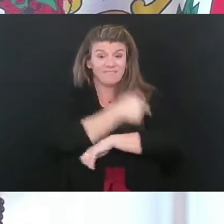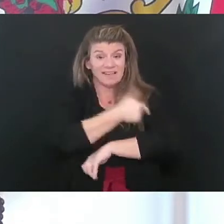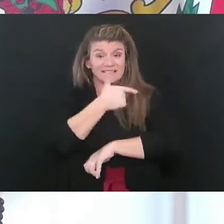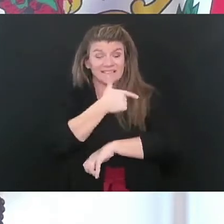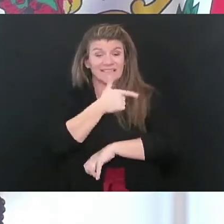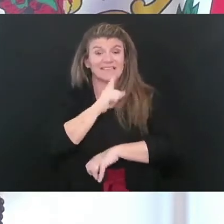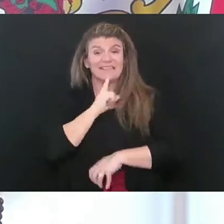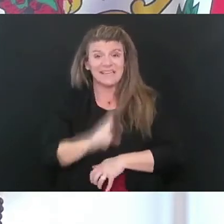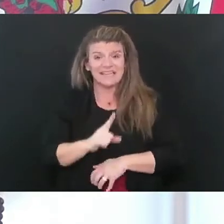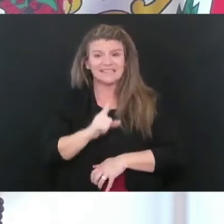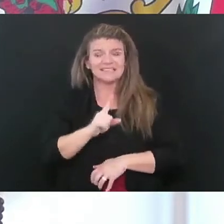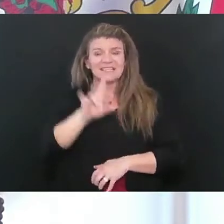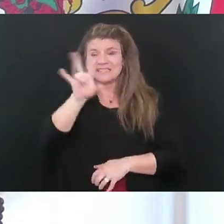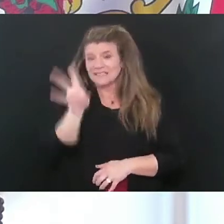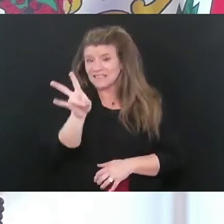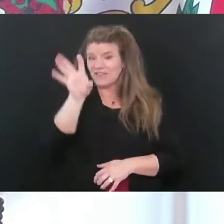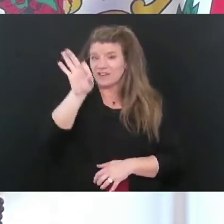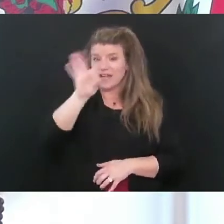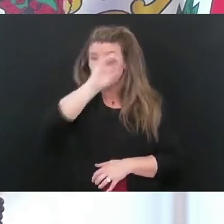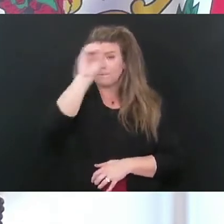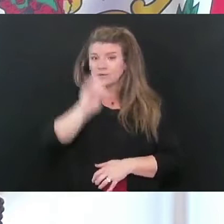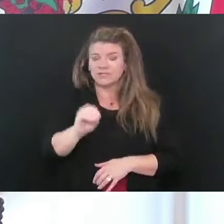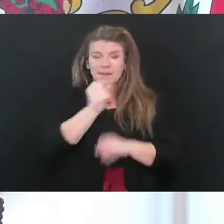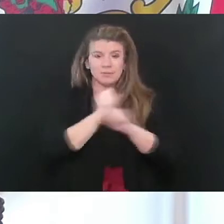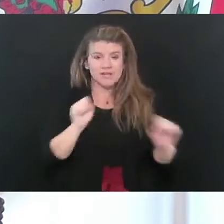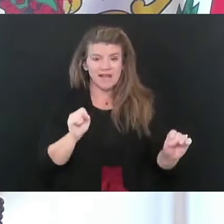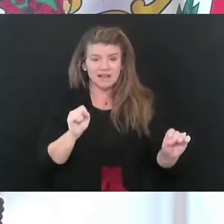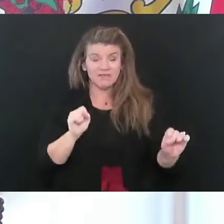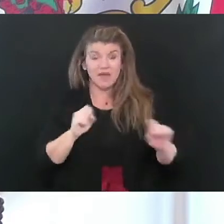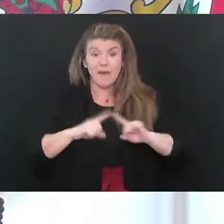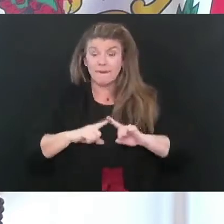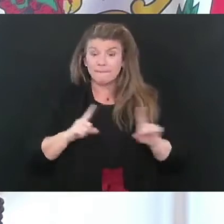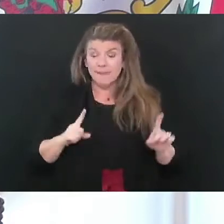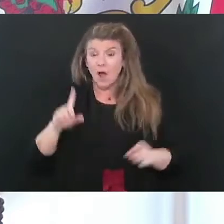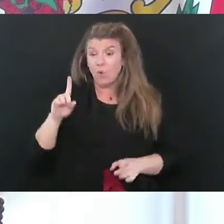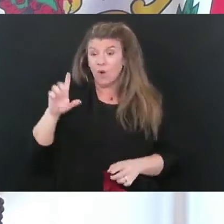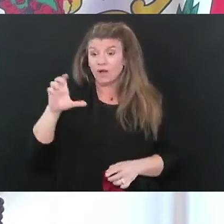is 79% protective, but